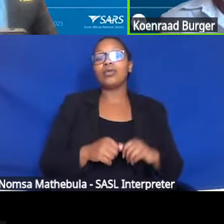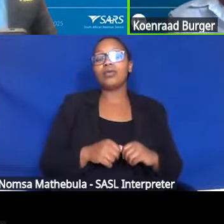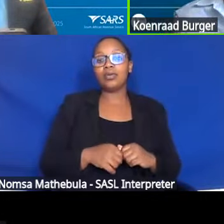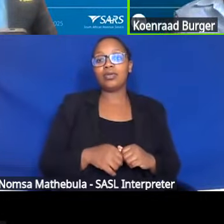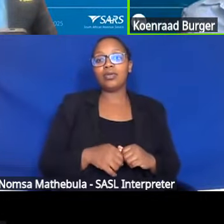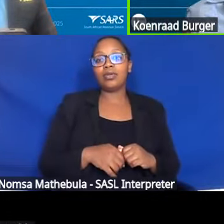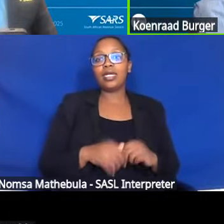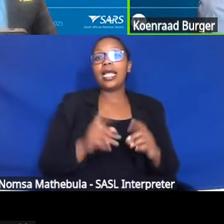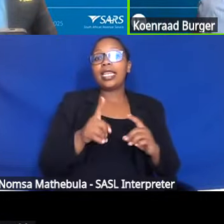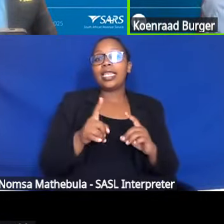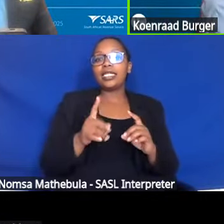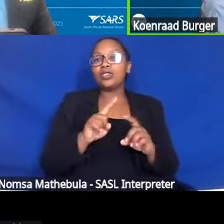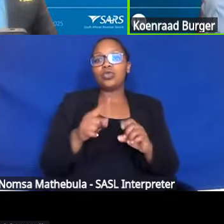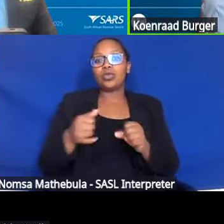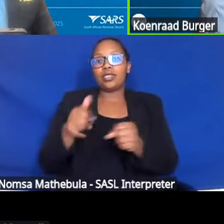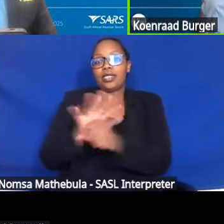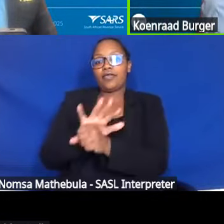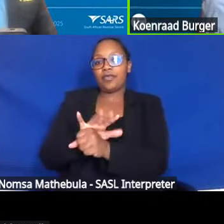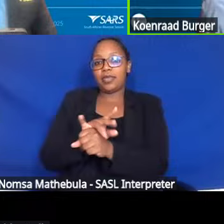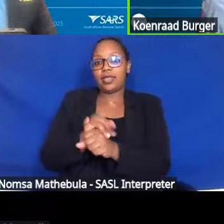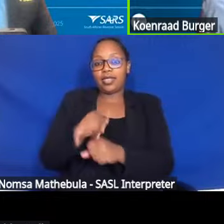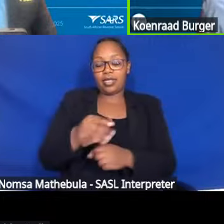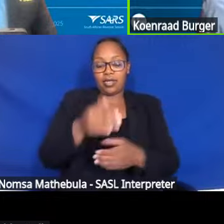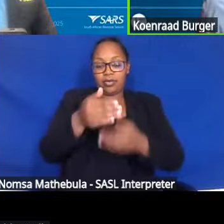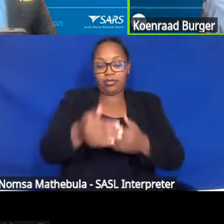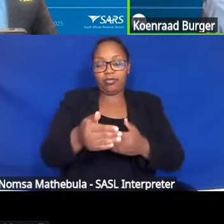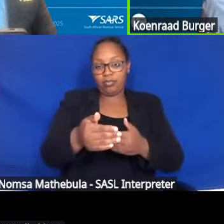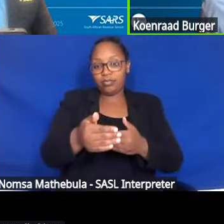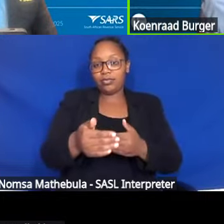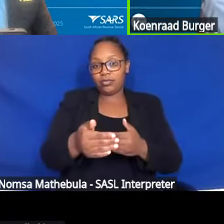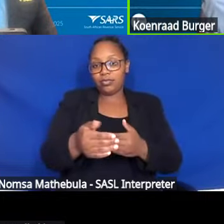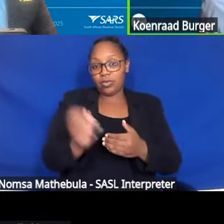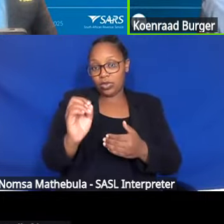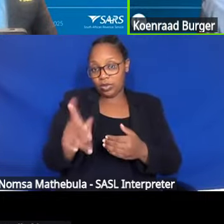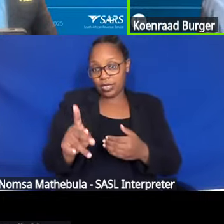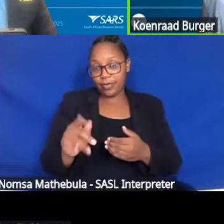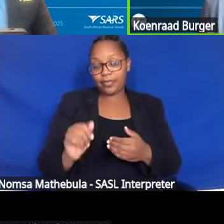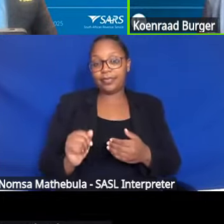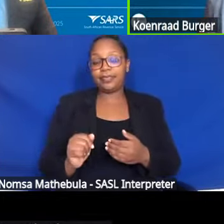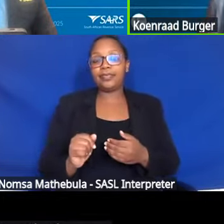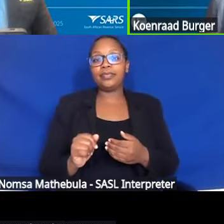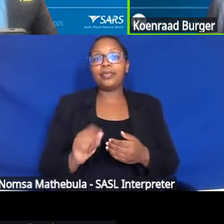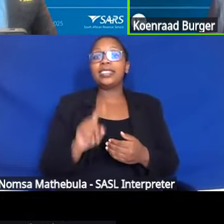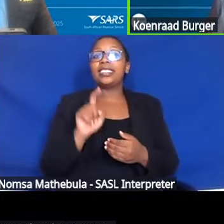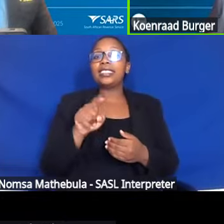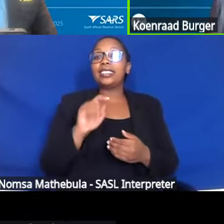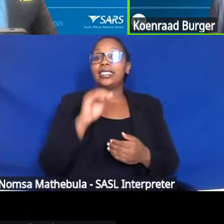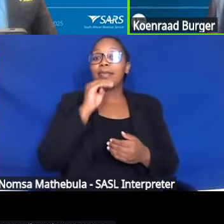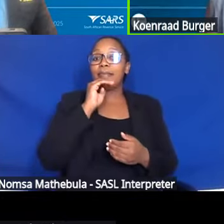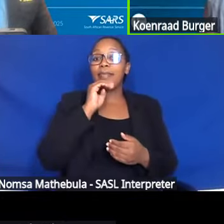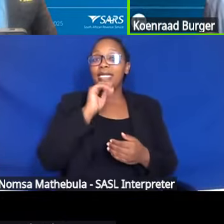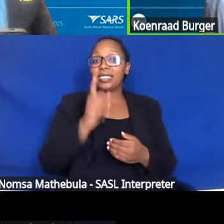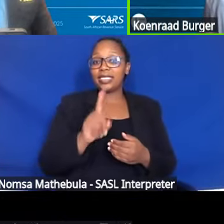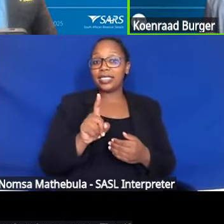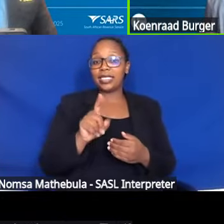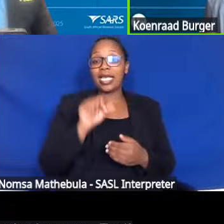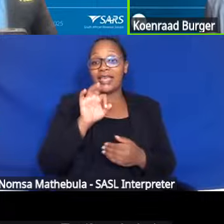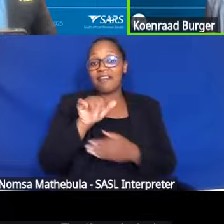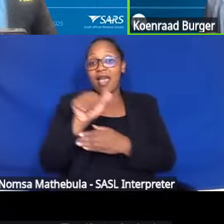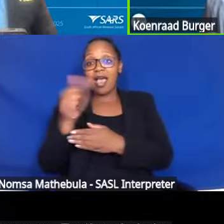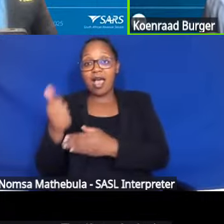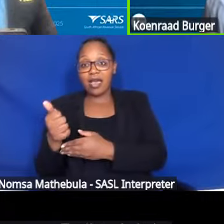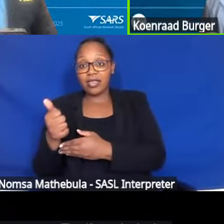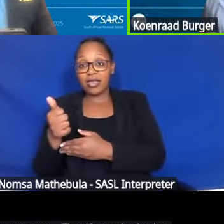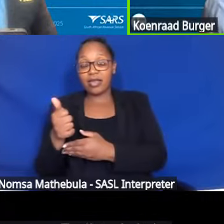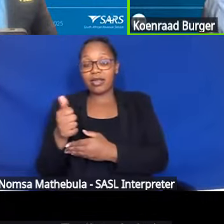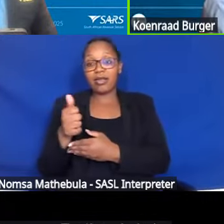recoverable in any other source. Okay, so that then means that if somebody else